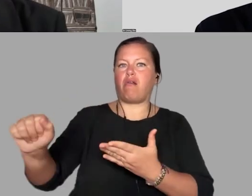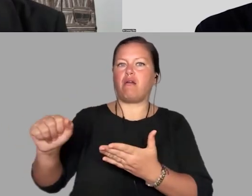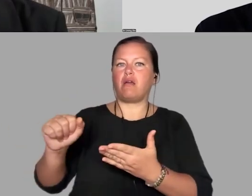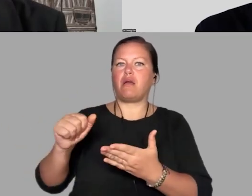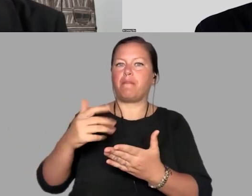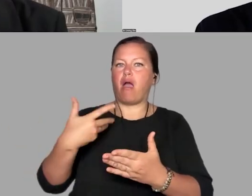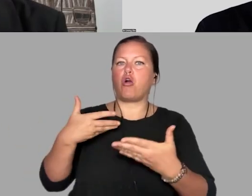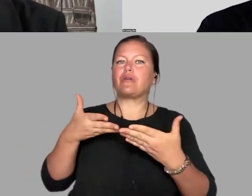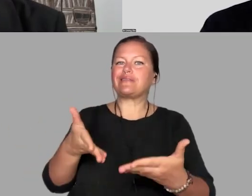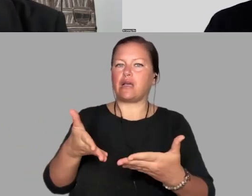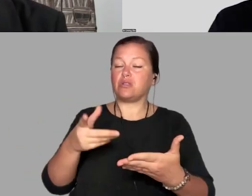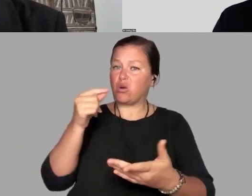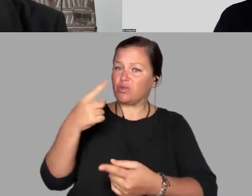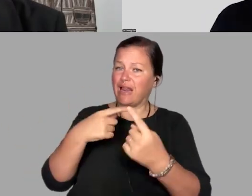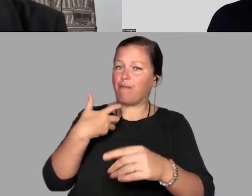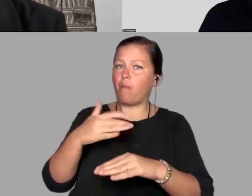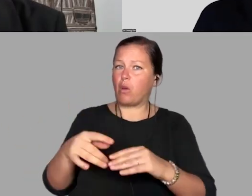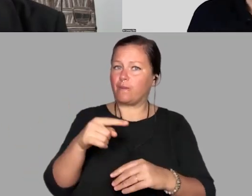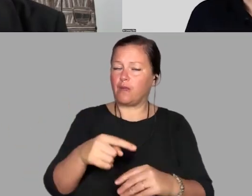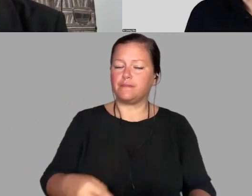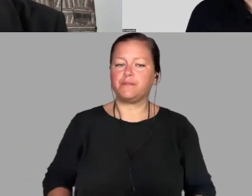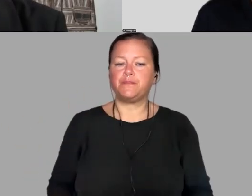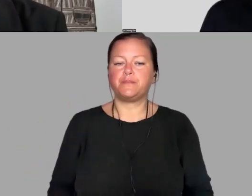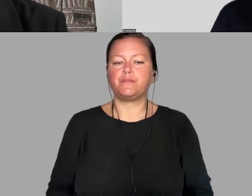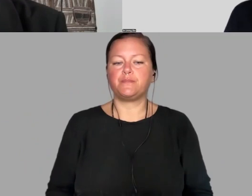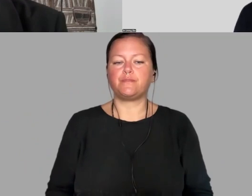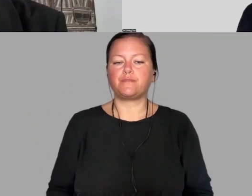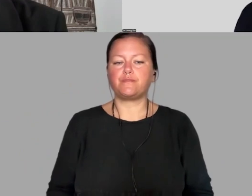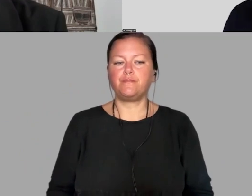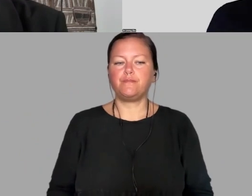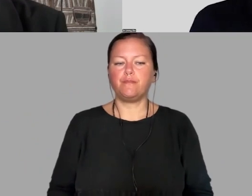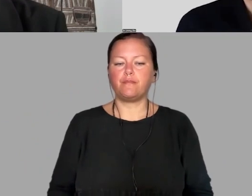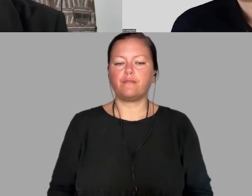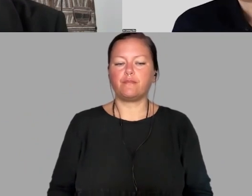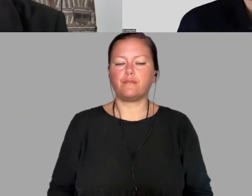that? Yeah, I think a lot of this, as I said, is